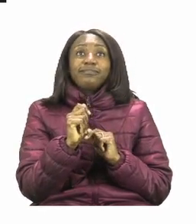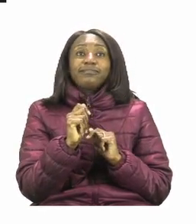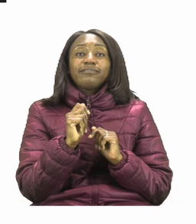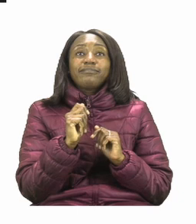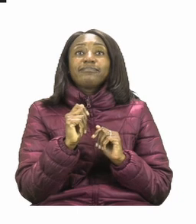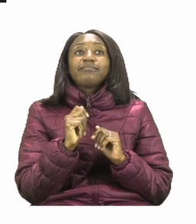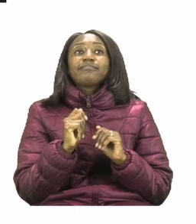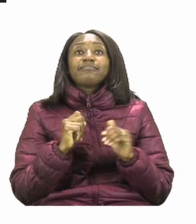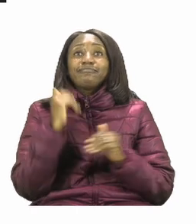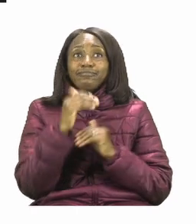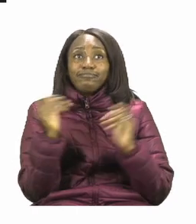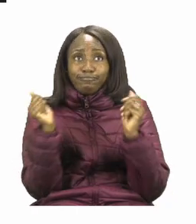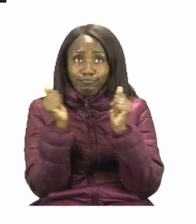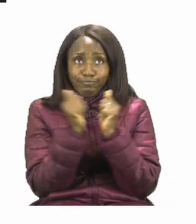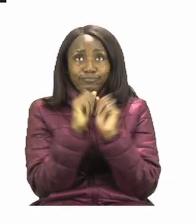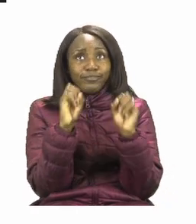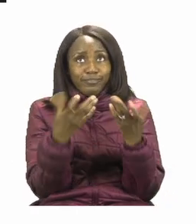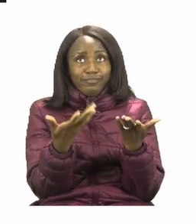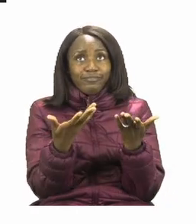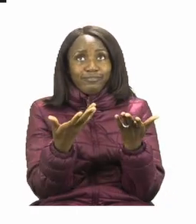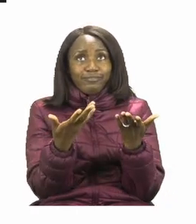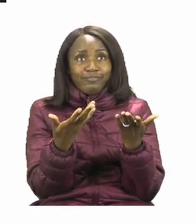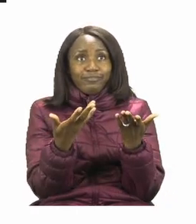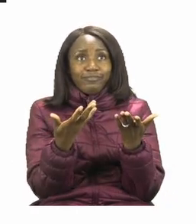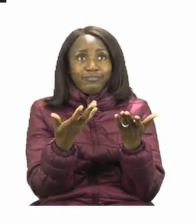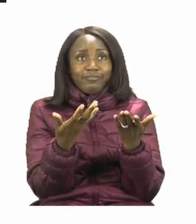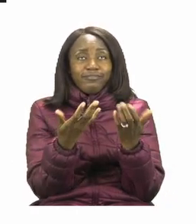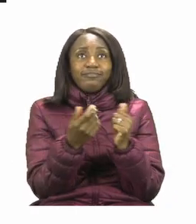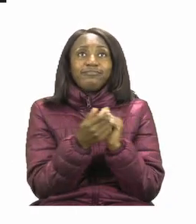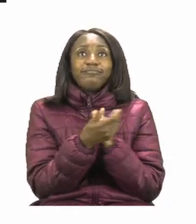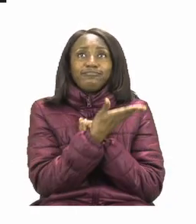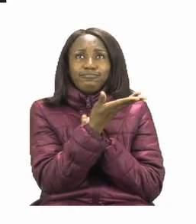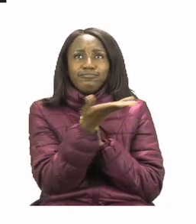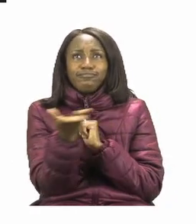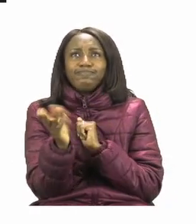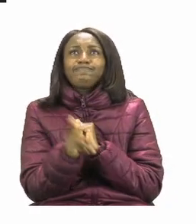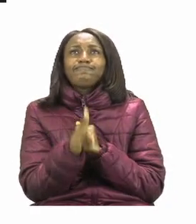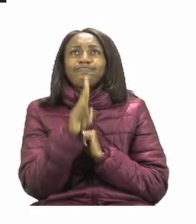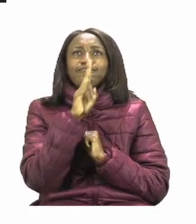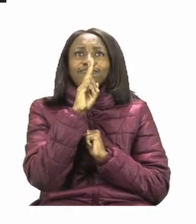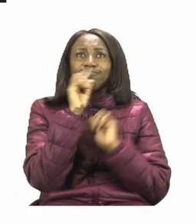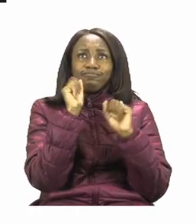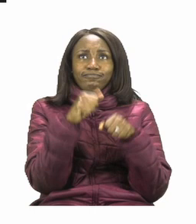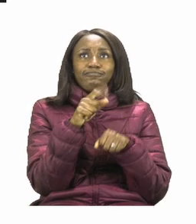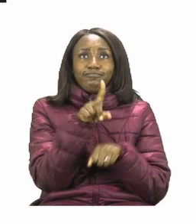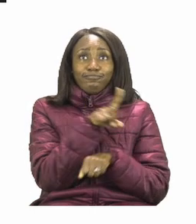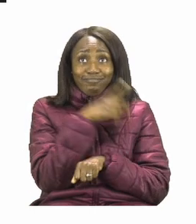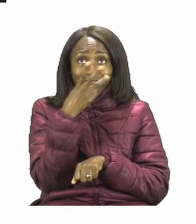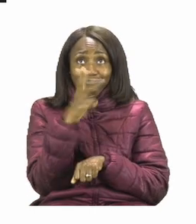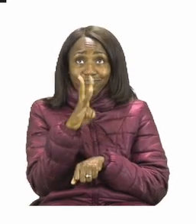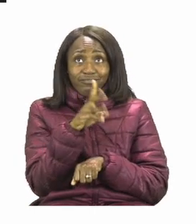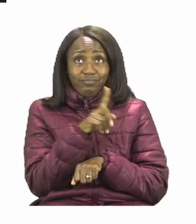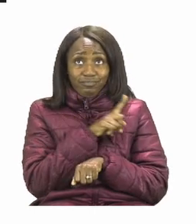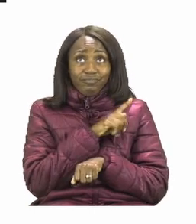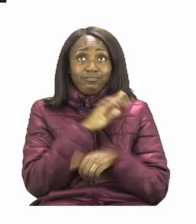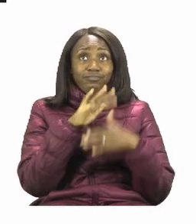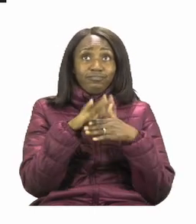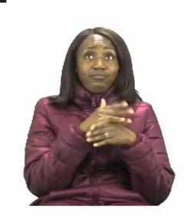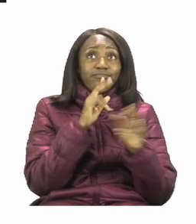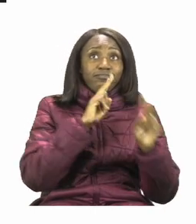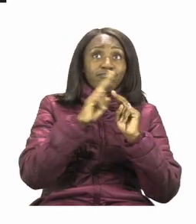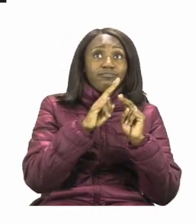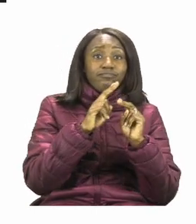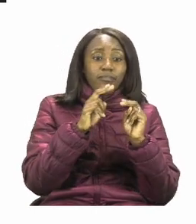together. All our answers should be 16 because our bonds